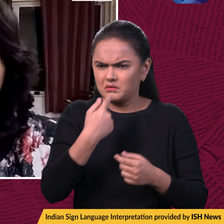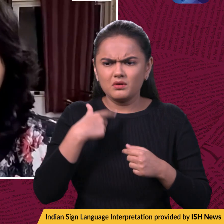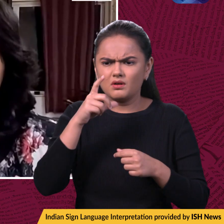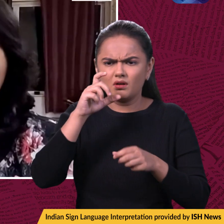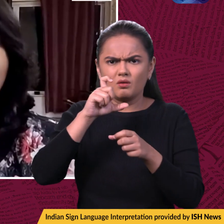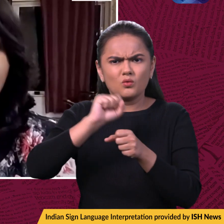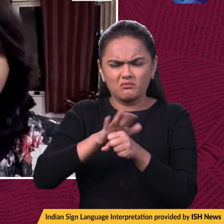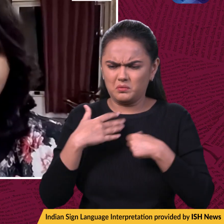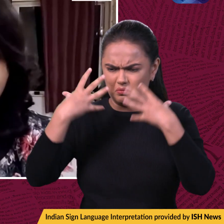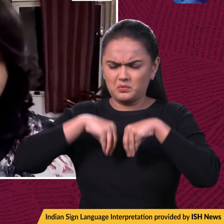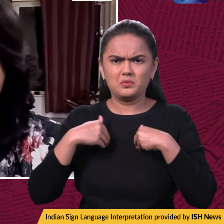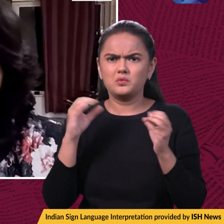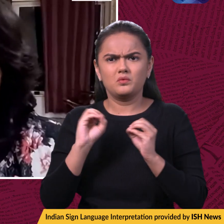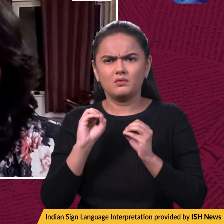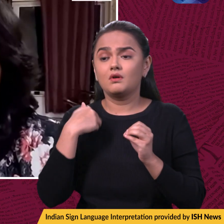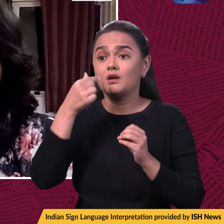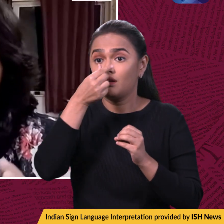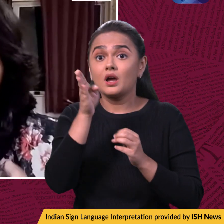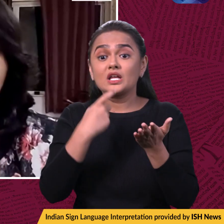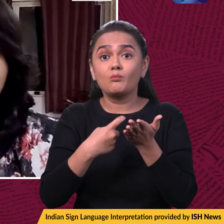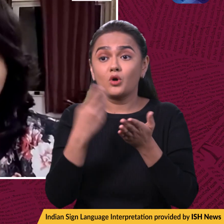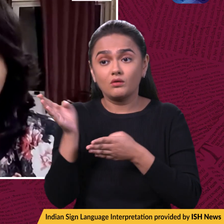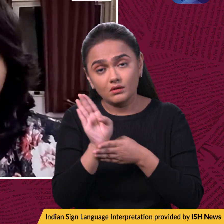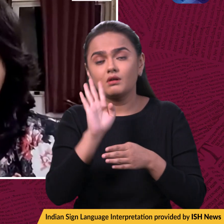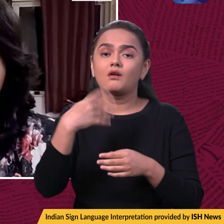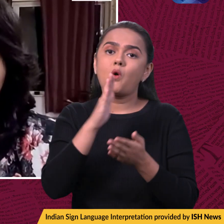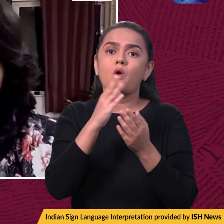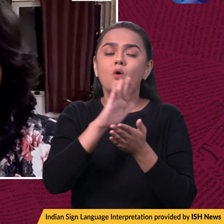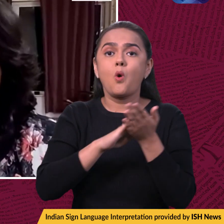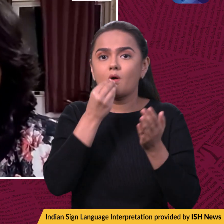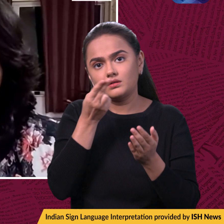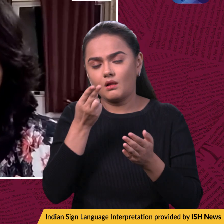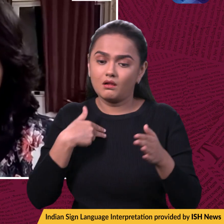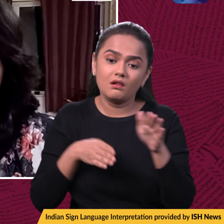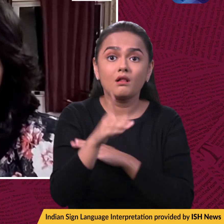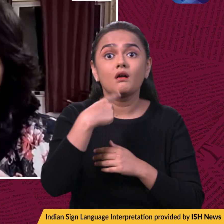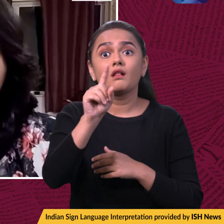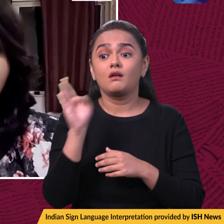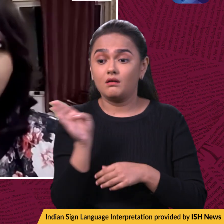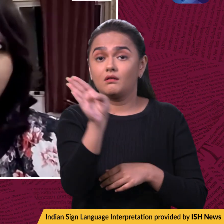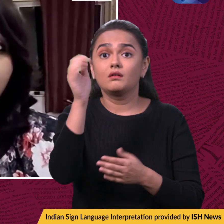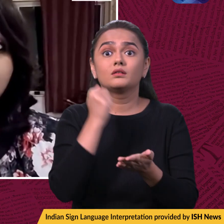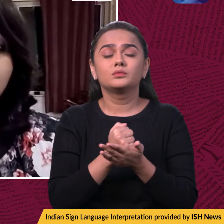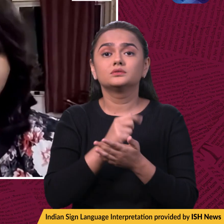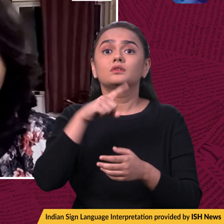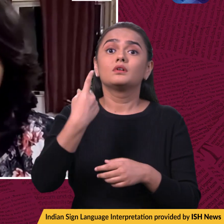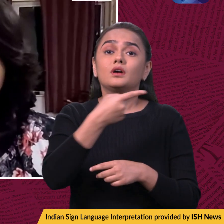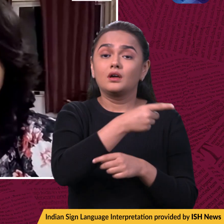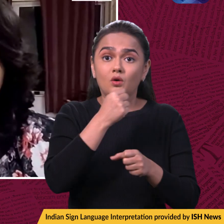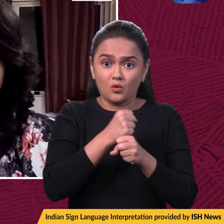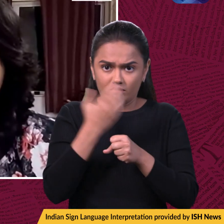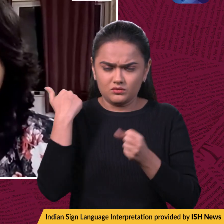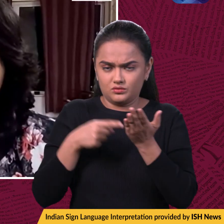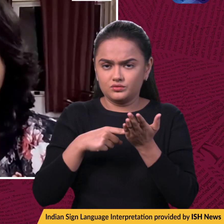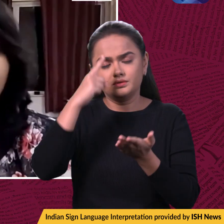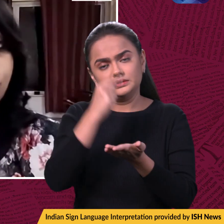attend parties or even enter restaurants. Now, he said a detailed order will be put out as well. The Goa government, however, on